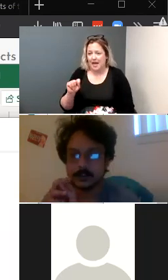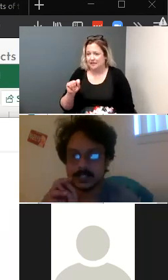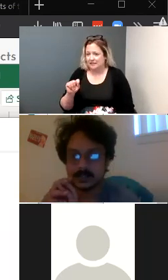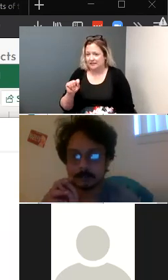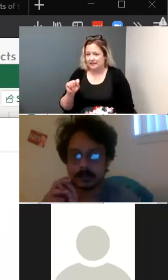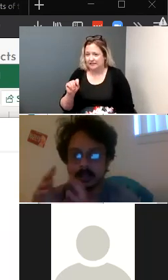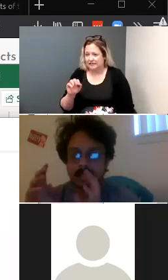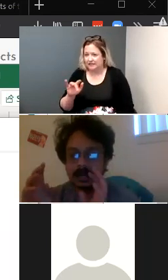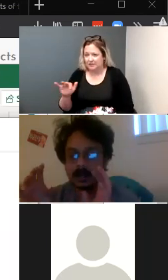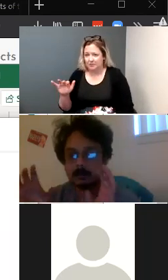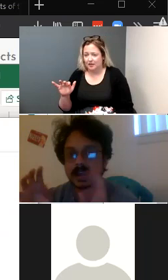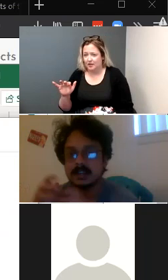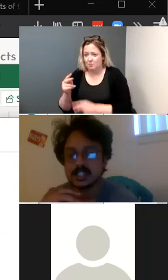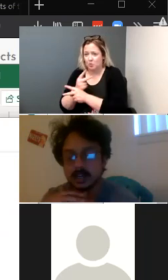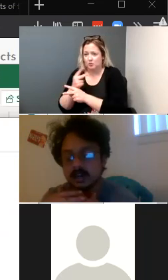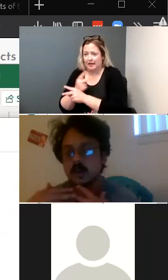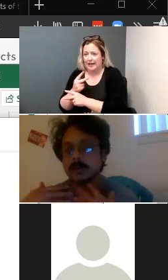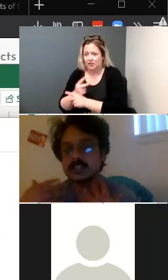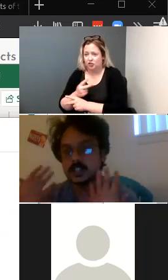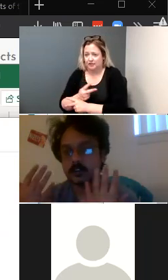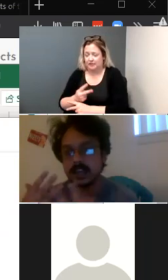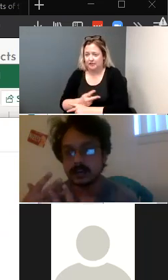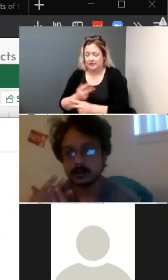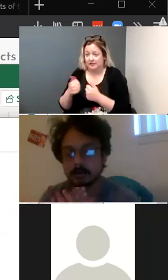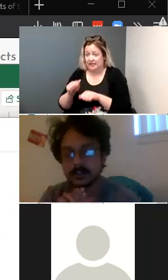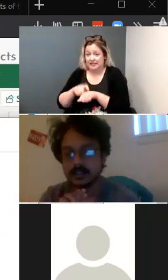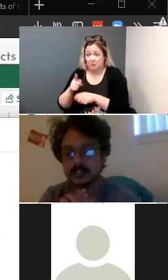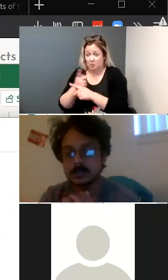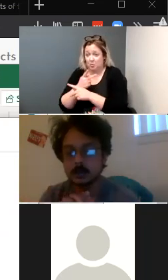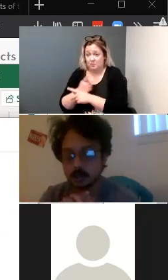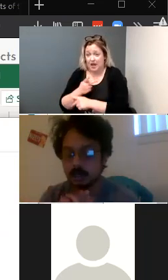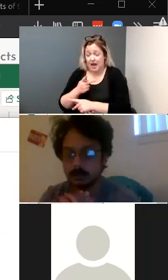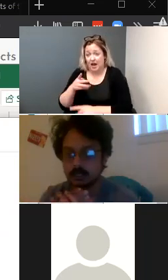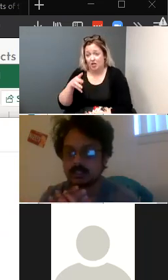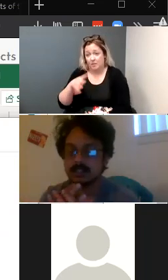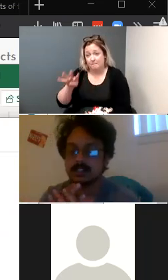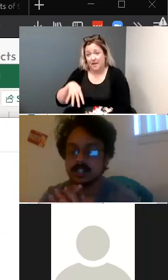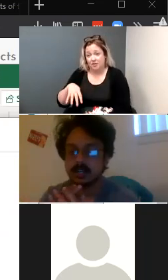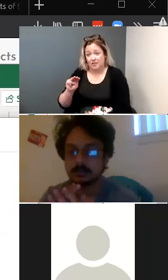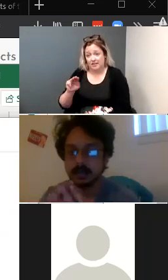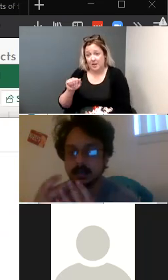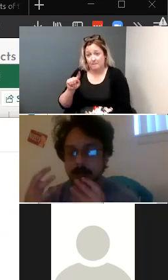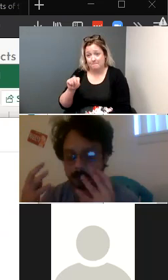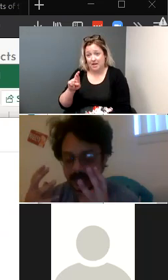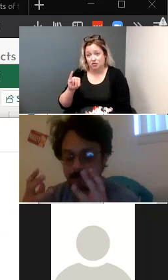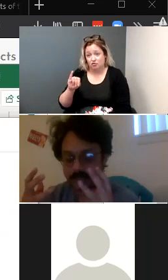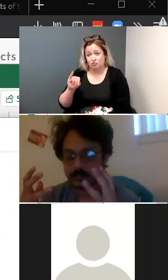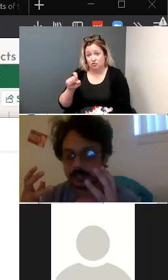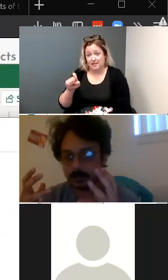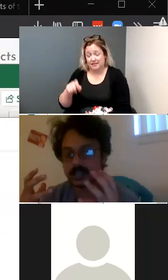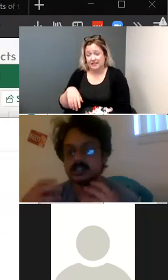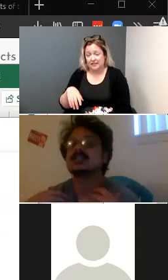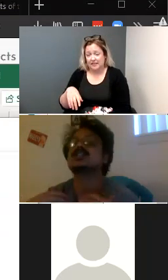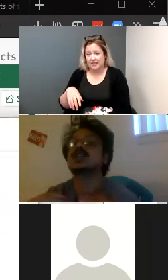2 matrices, that general complexity of that matrix is essentially, that